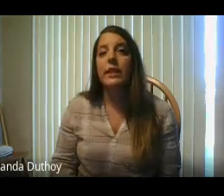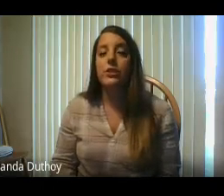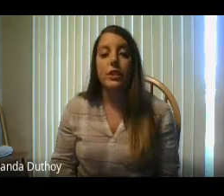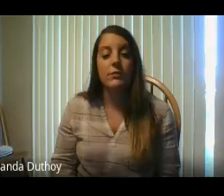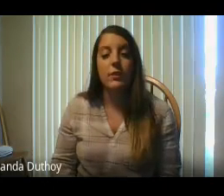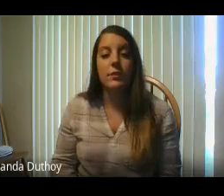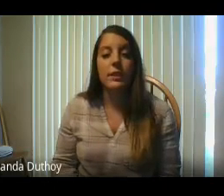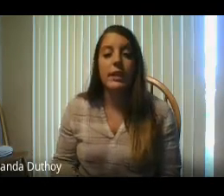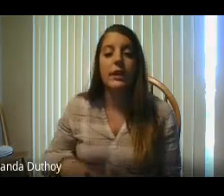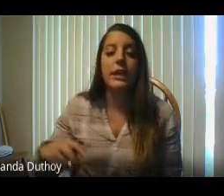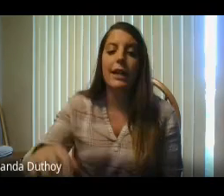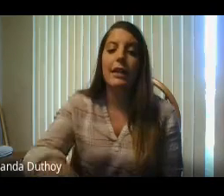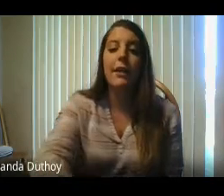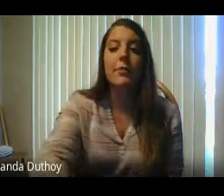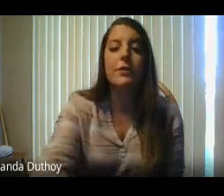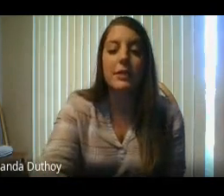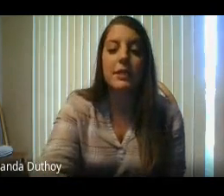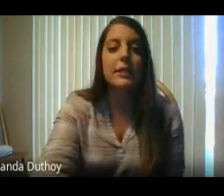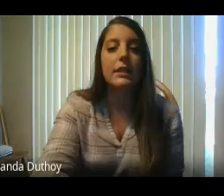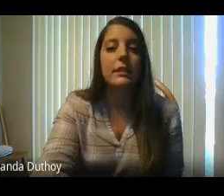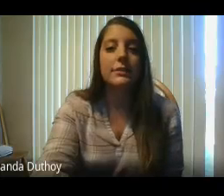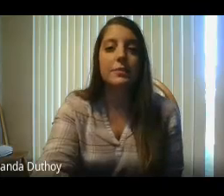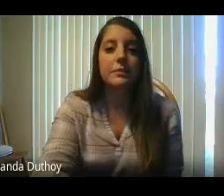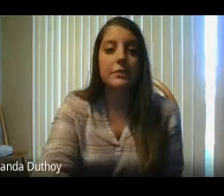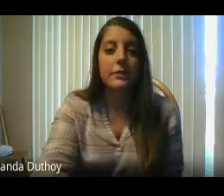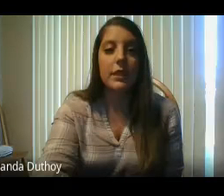your environment like trees, roads, etc., and animals.